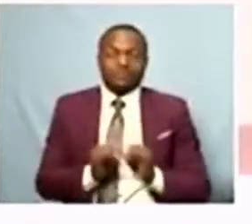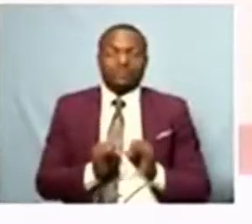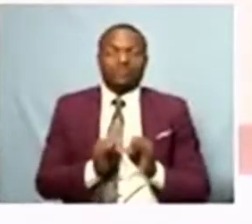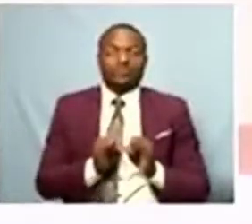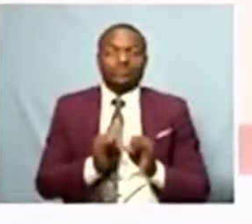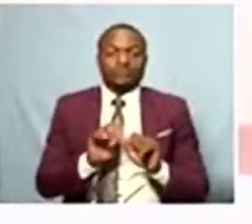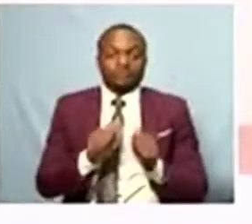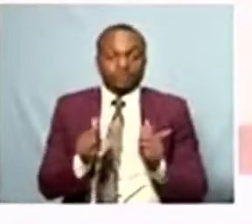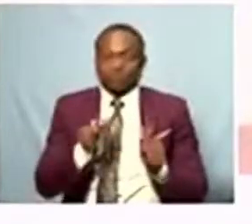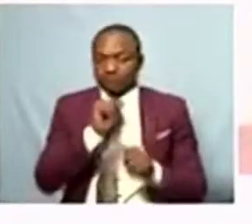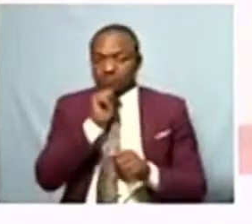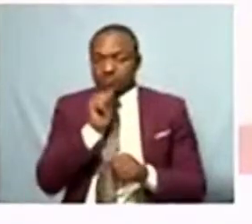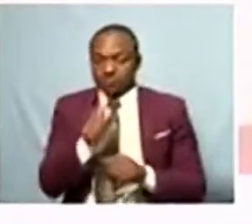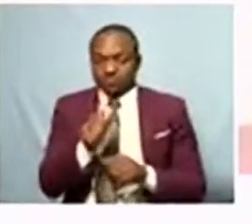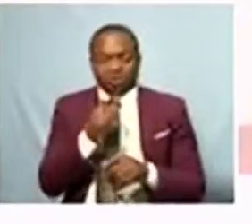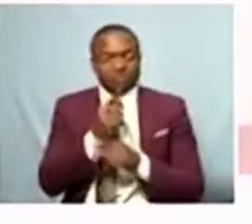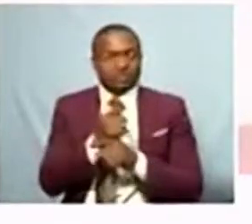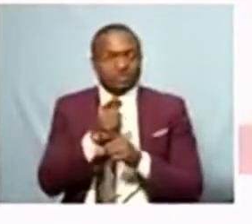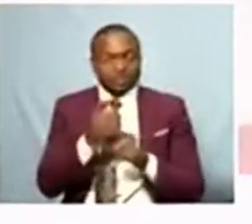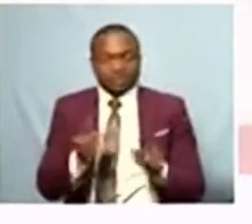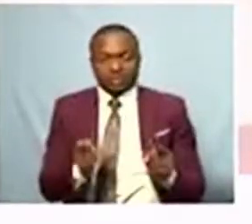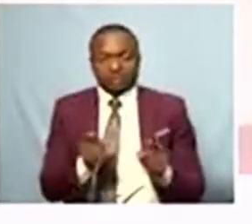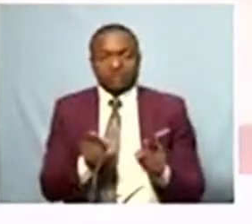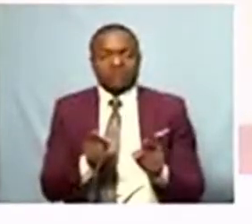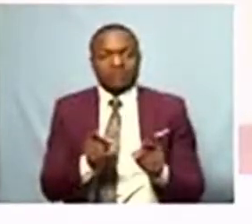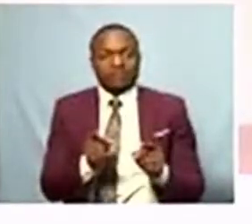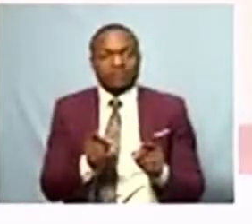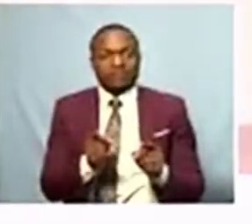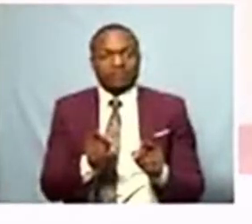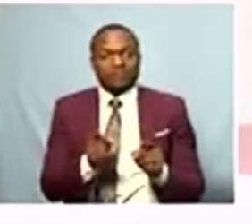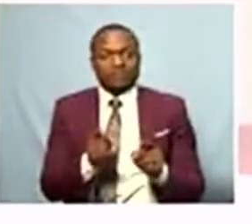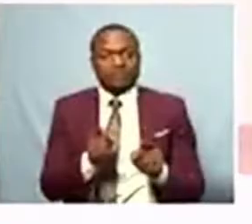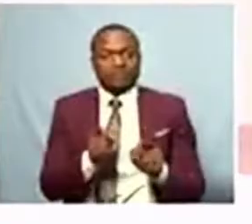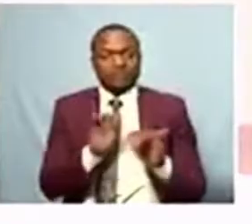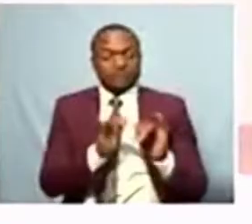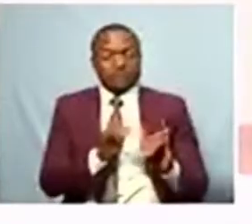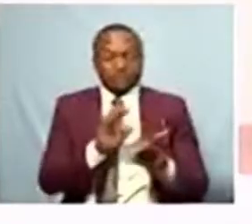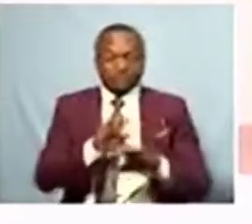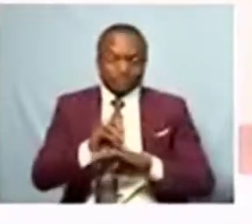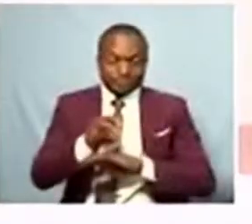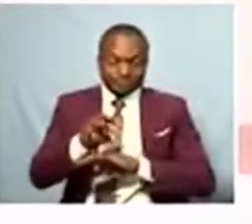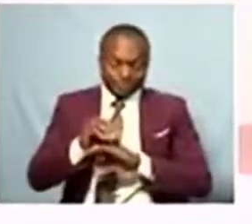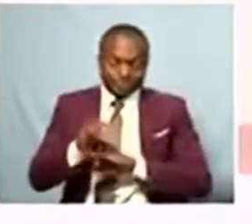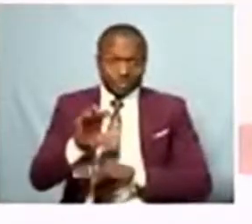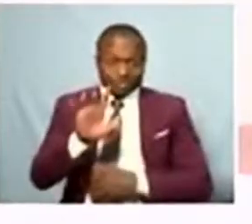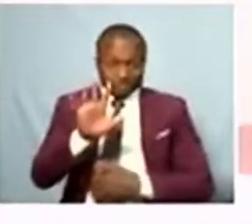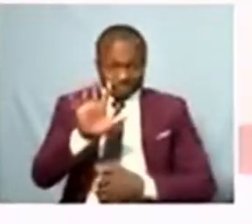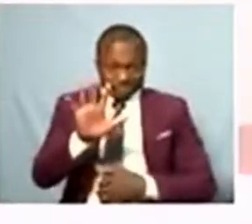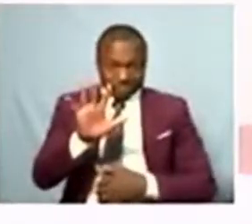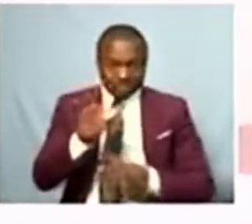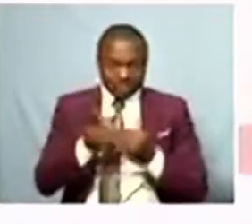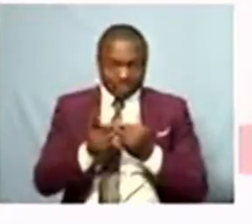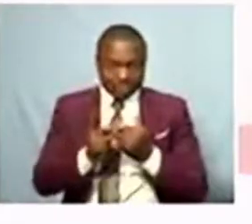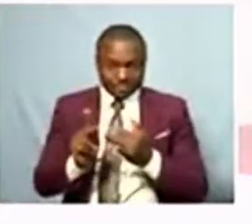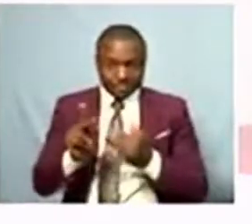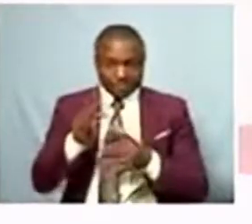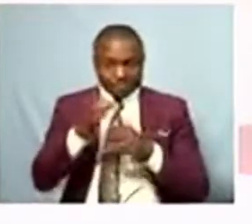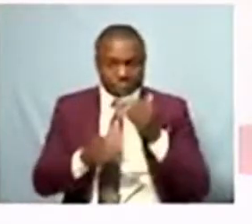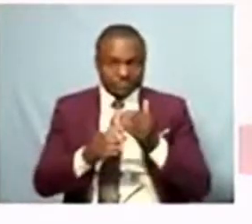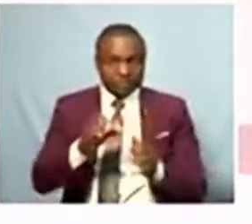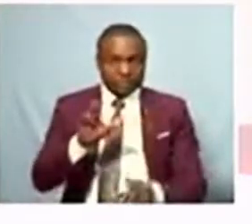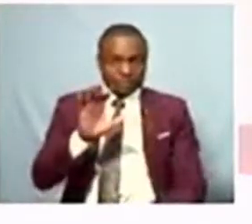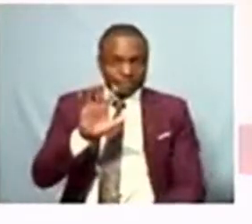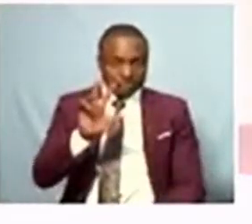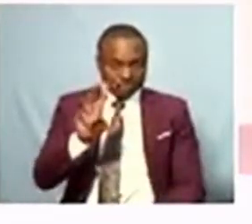than remaining merely advisory. The fifth one, sir, is Clause 52,